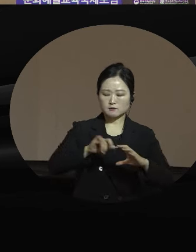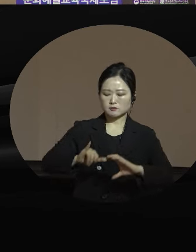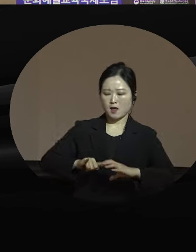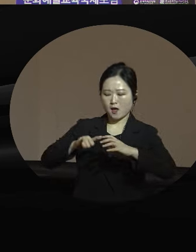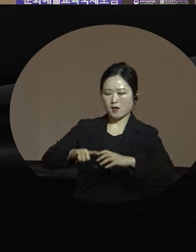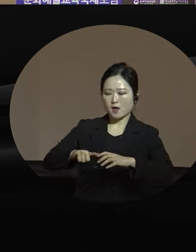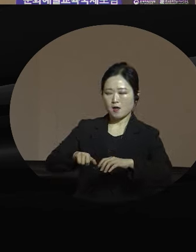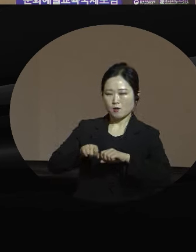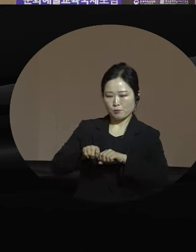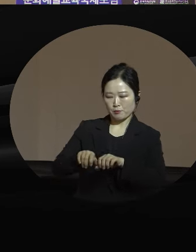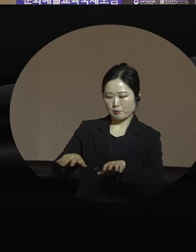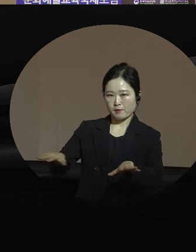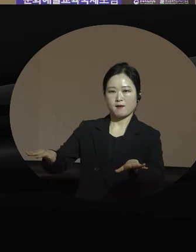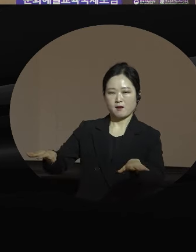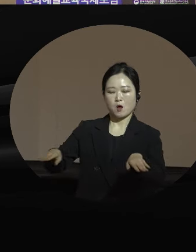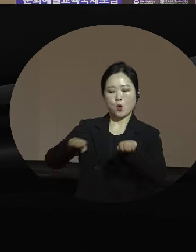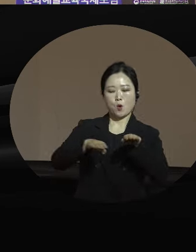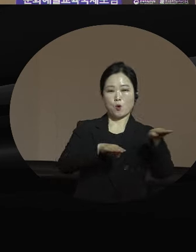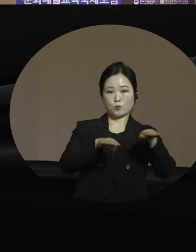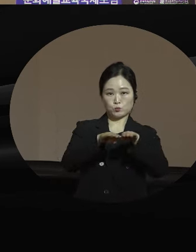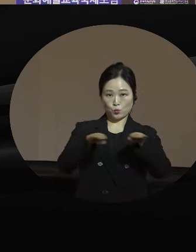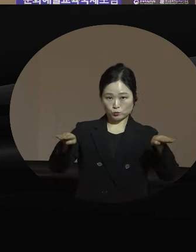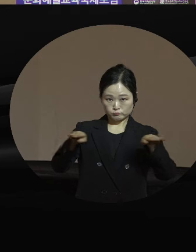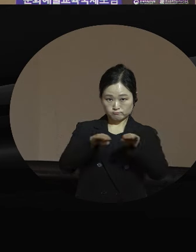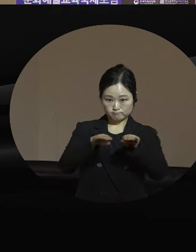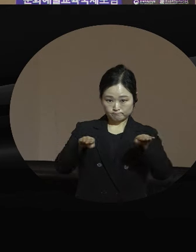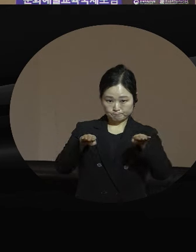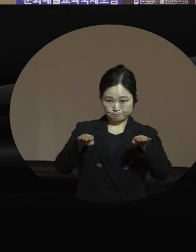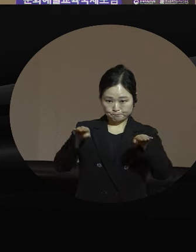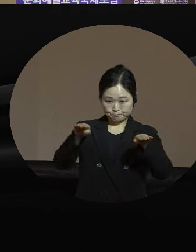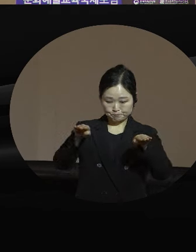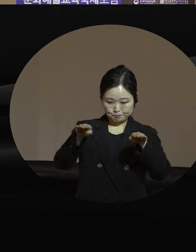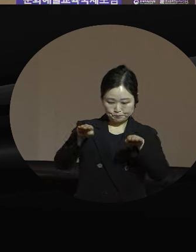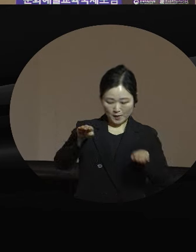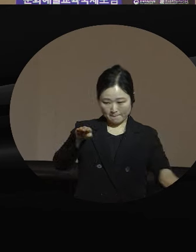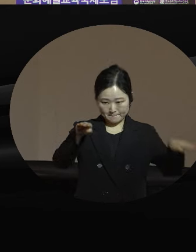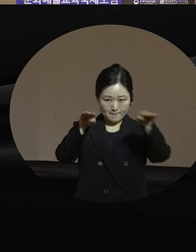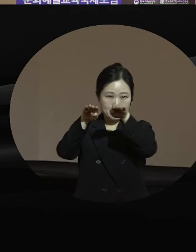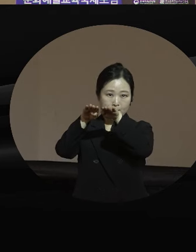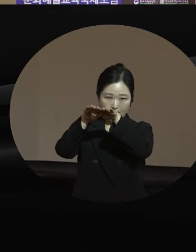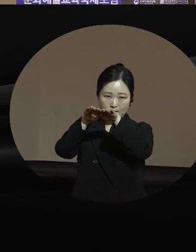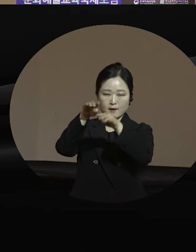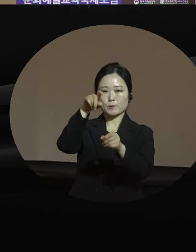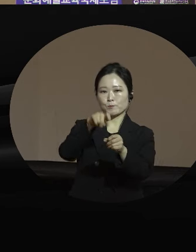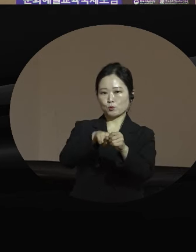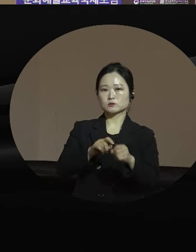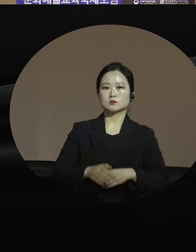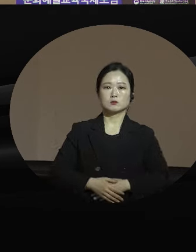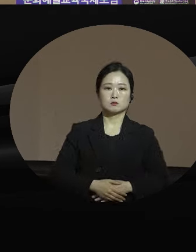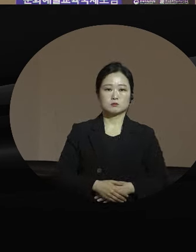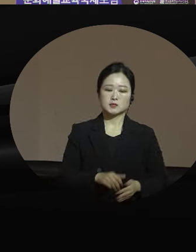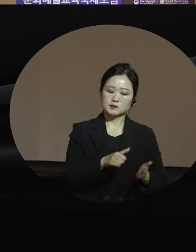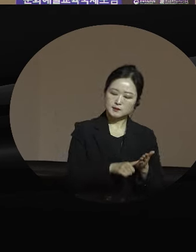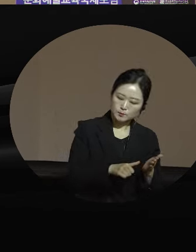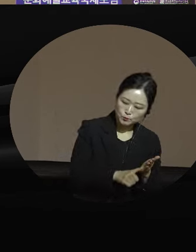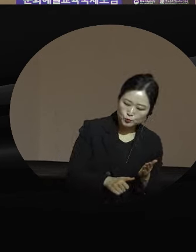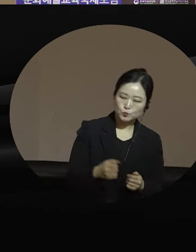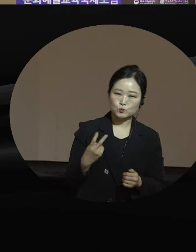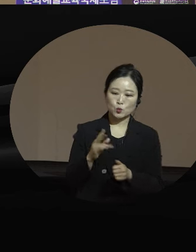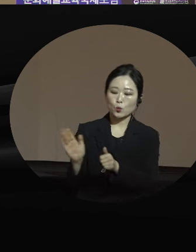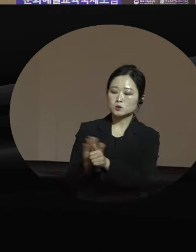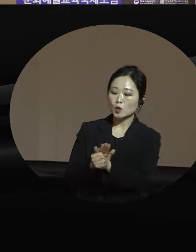can be rendered through the cultural product and service, formal and informal way based on the